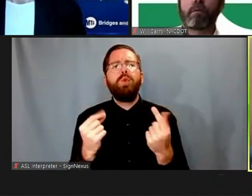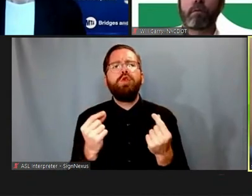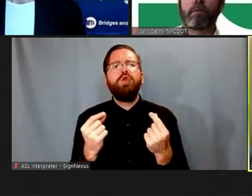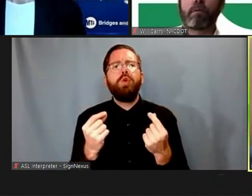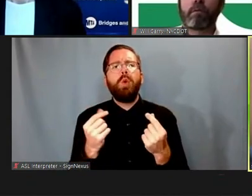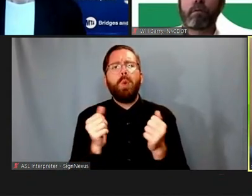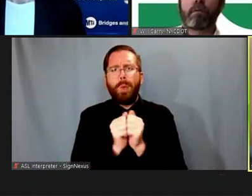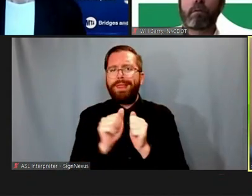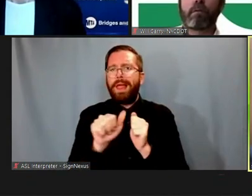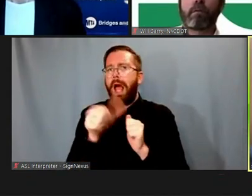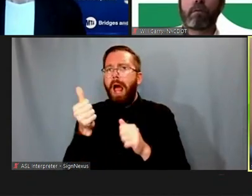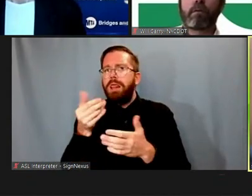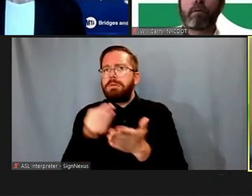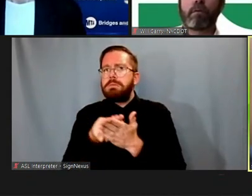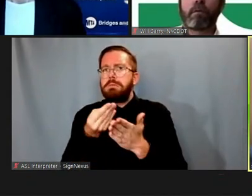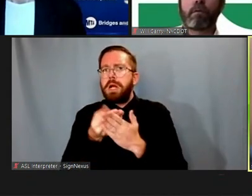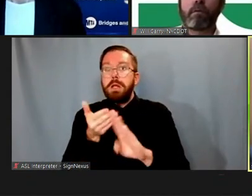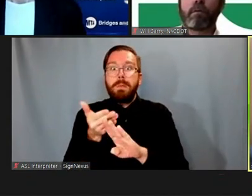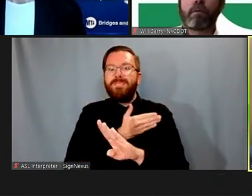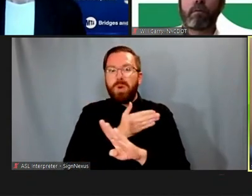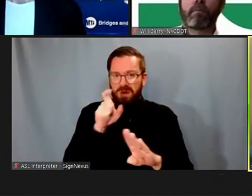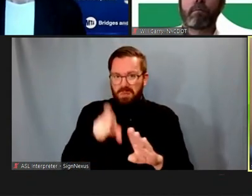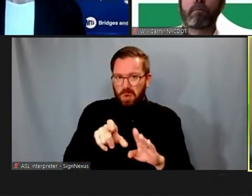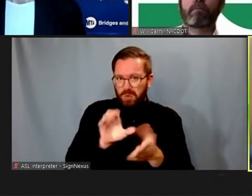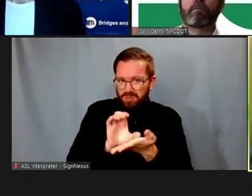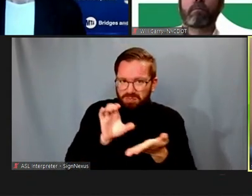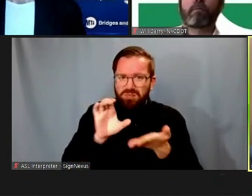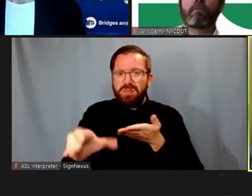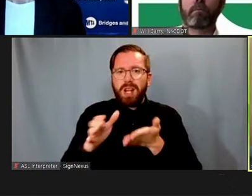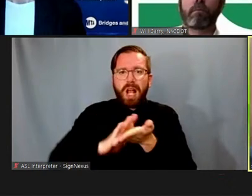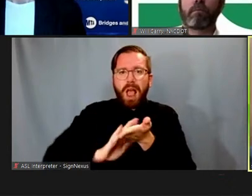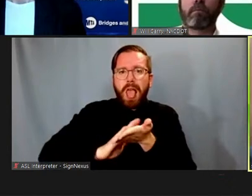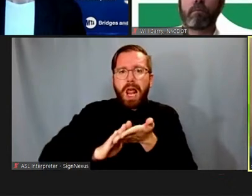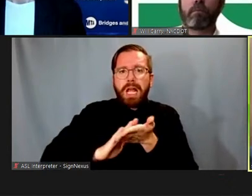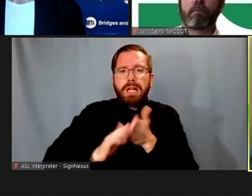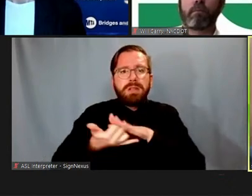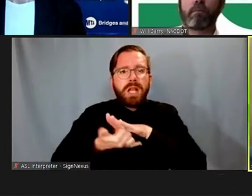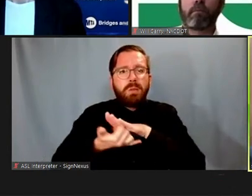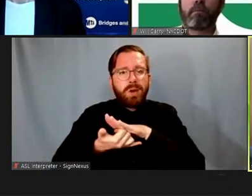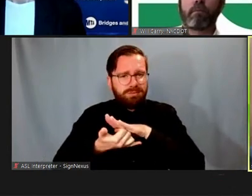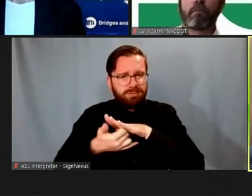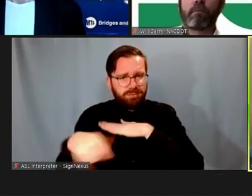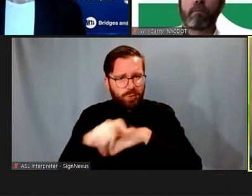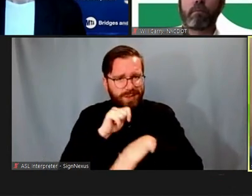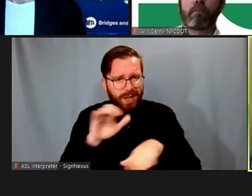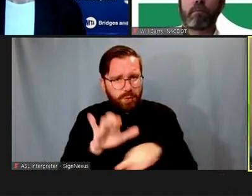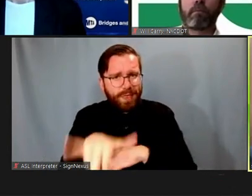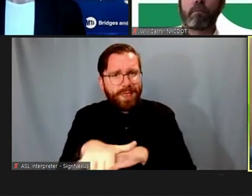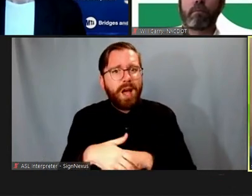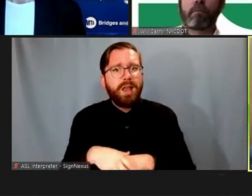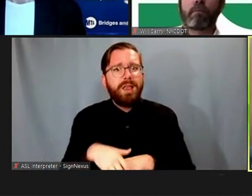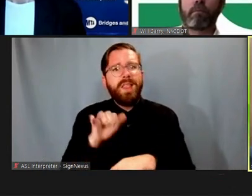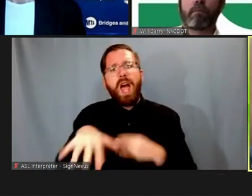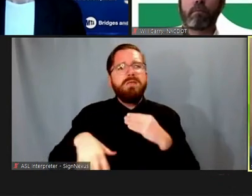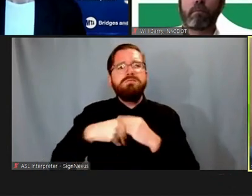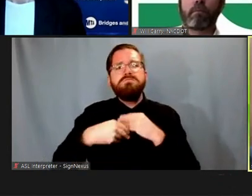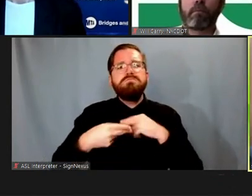subways you didn't clean it up at all at all where did that 50 cents go